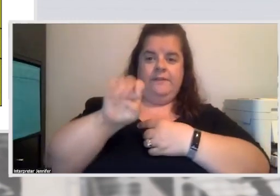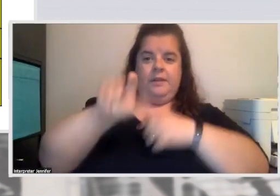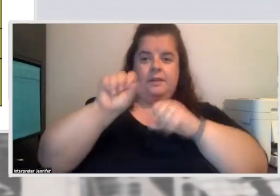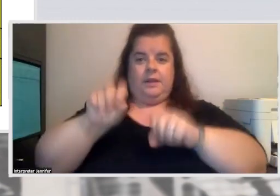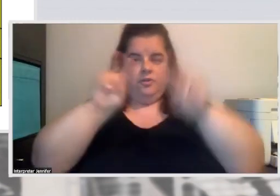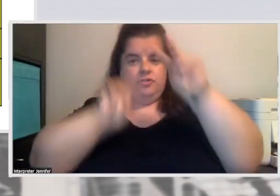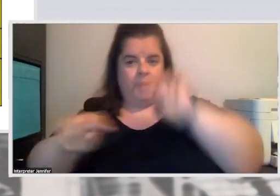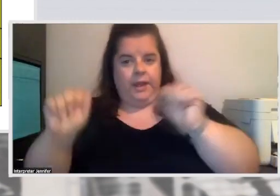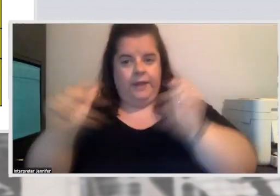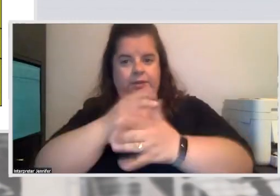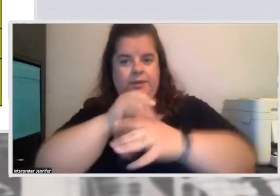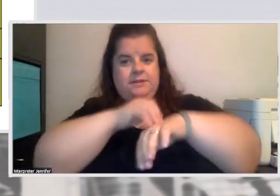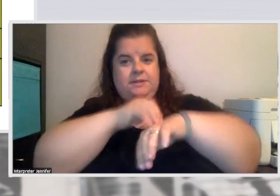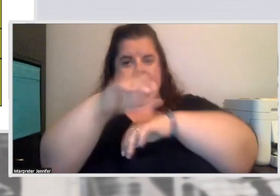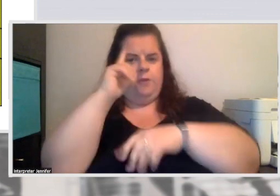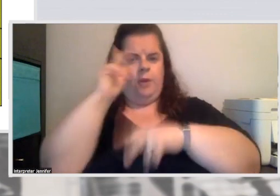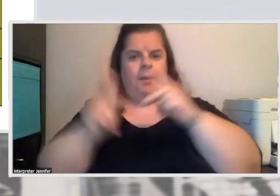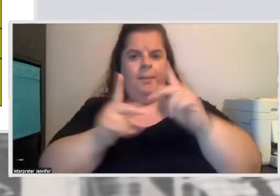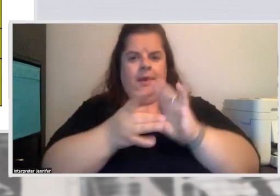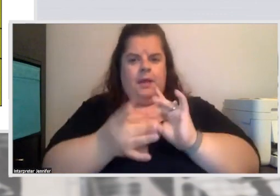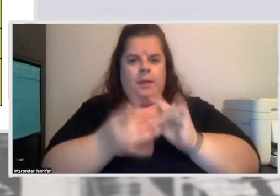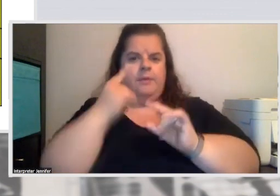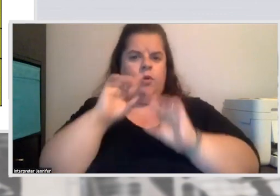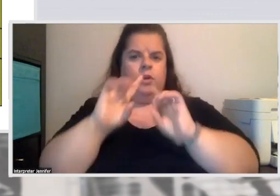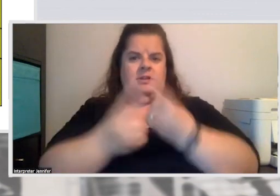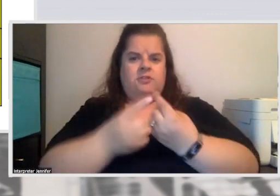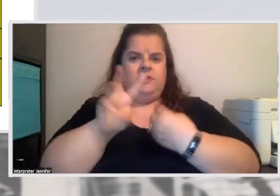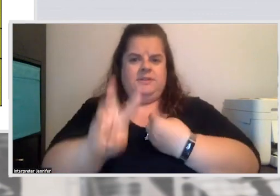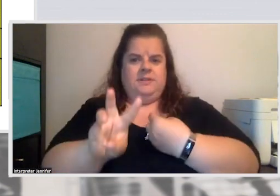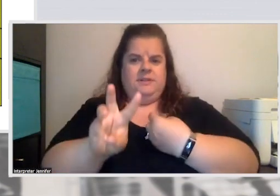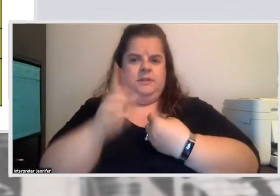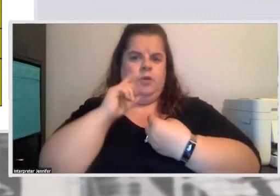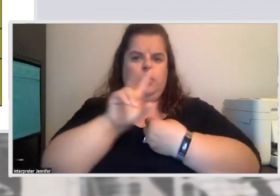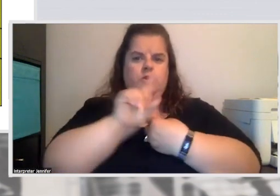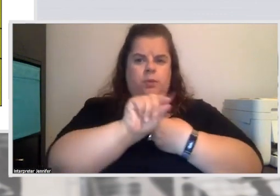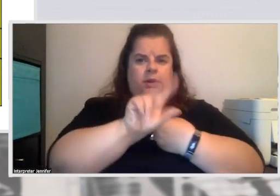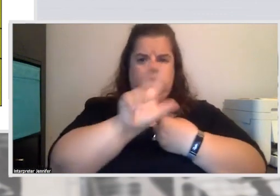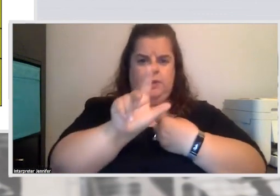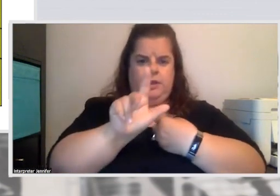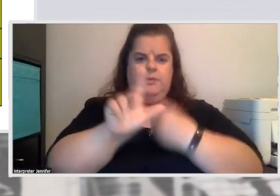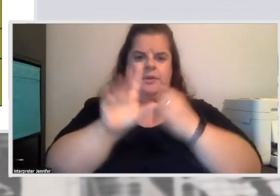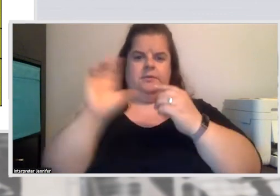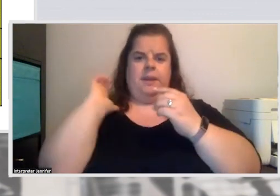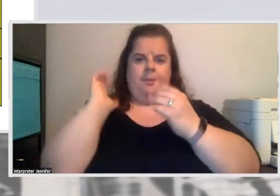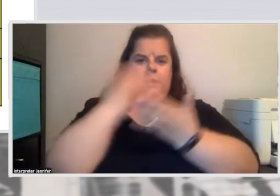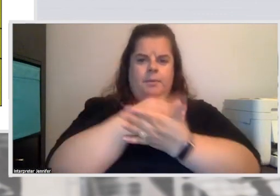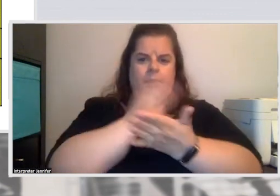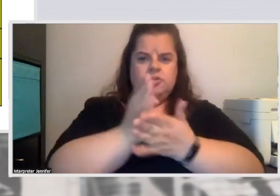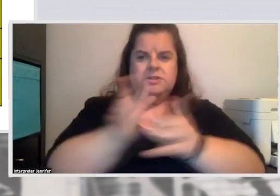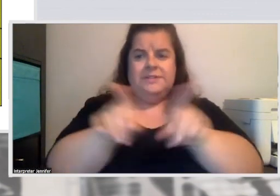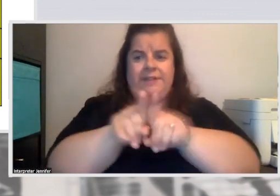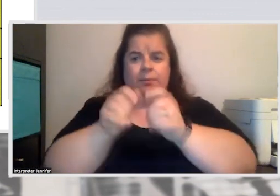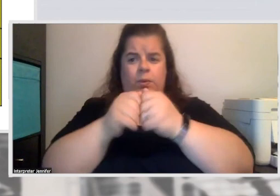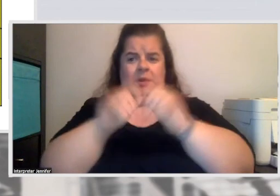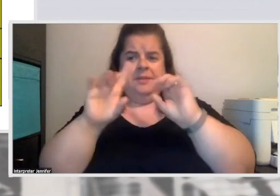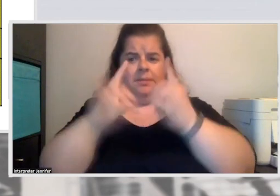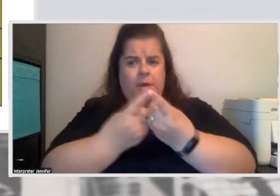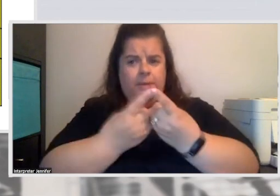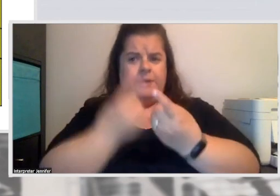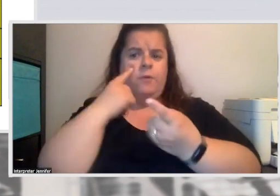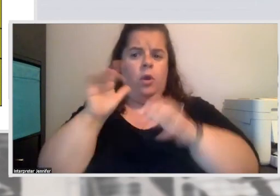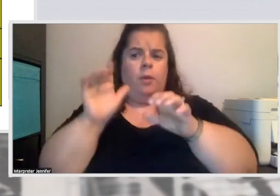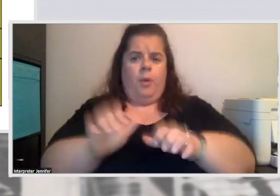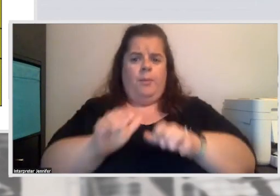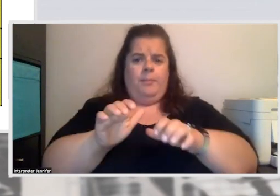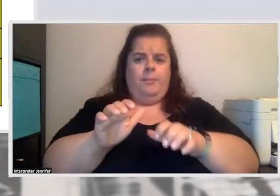people submitted for public comments for District 6 for 2023's capital budget. Same with the departments. Department of Mobility and Infrastructure, the Urban